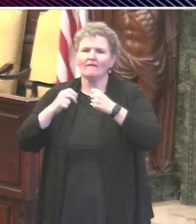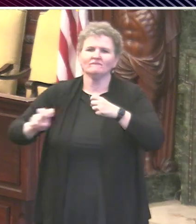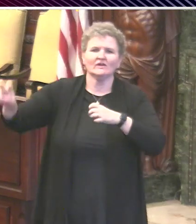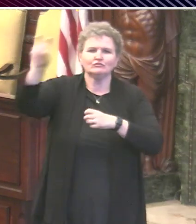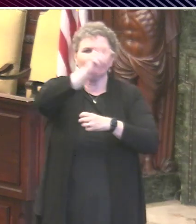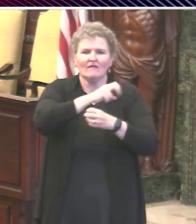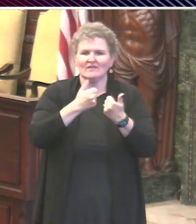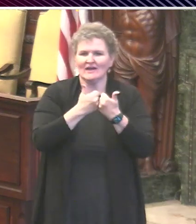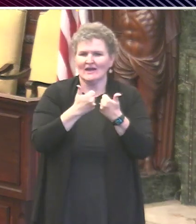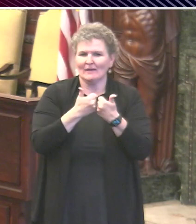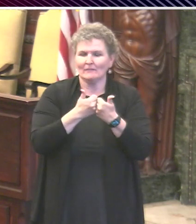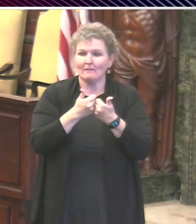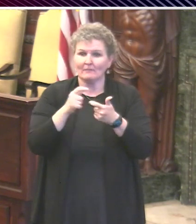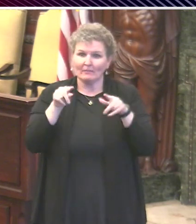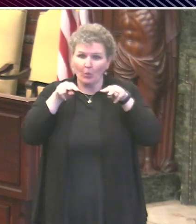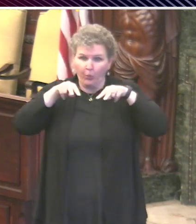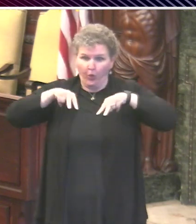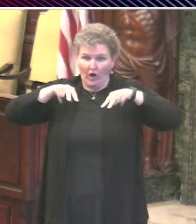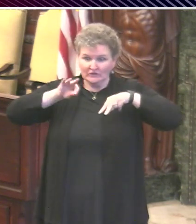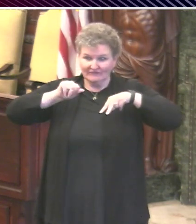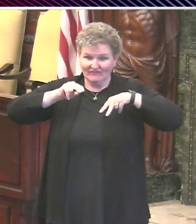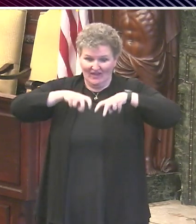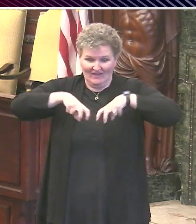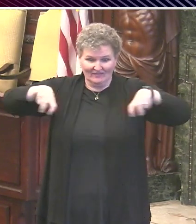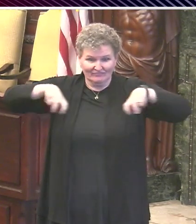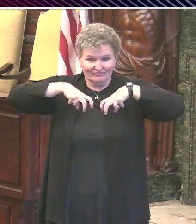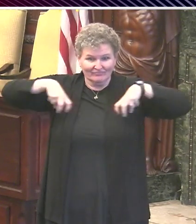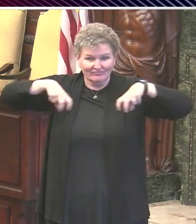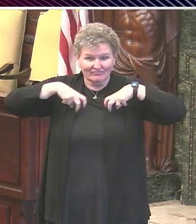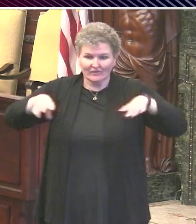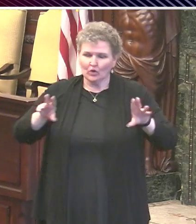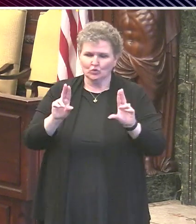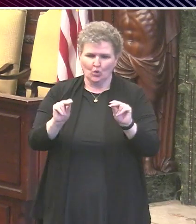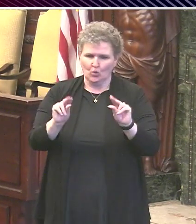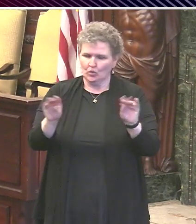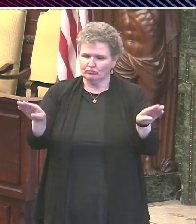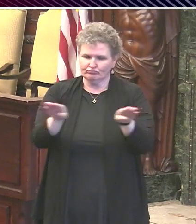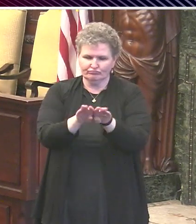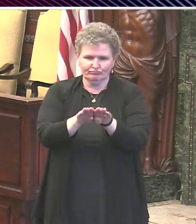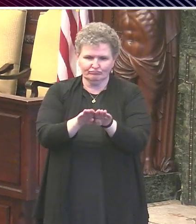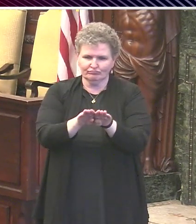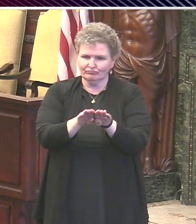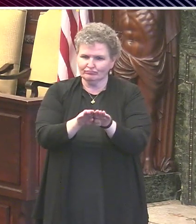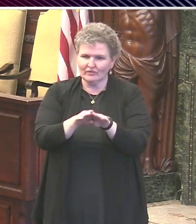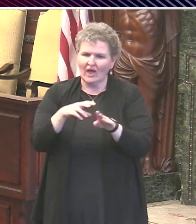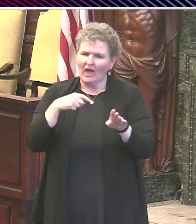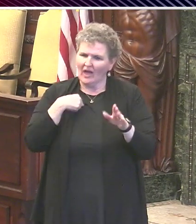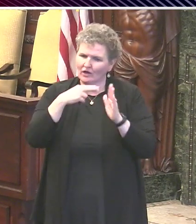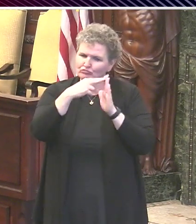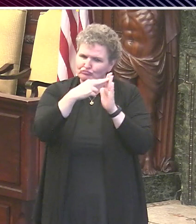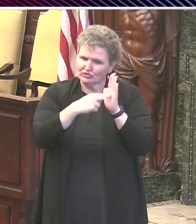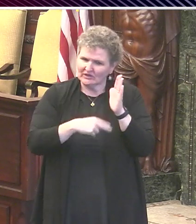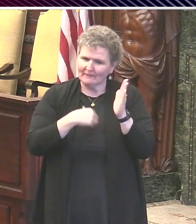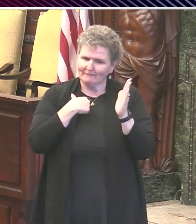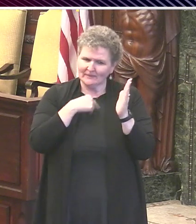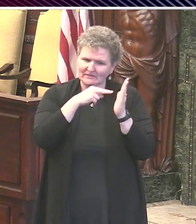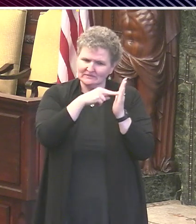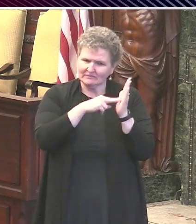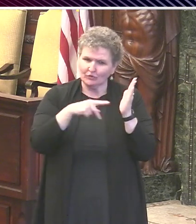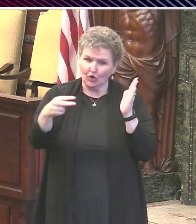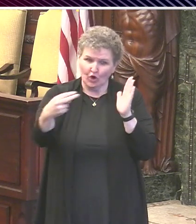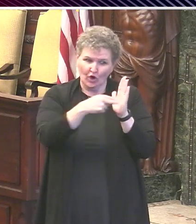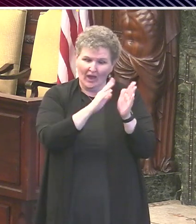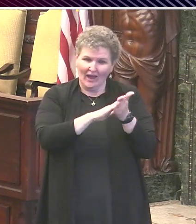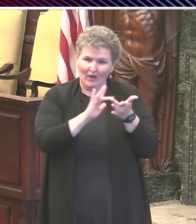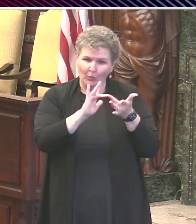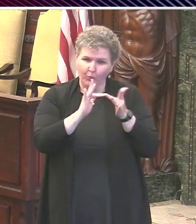spectators, and it limits the number of people who are involved. So I'm going to have to refresh my memory myself, but you can do it as well. So there are some pretty strict